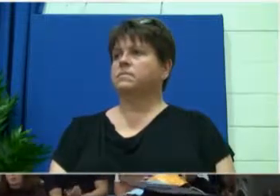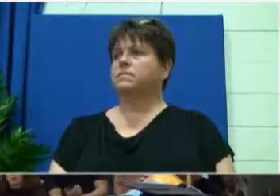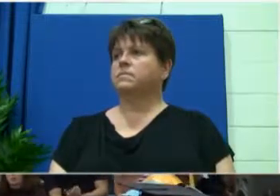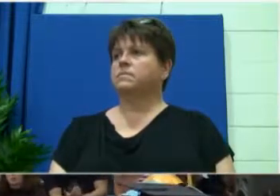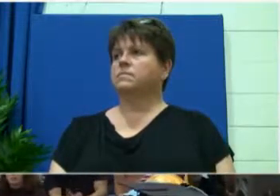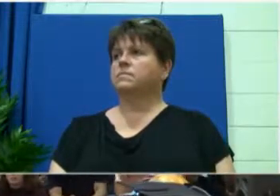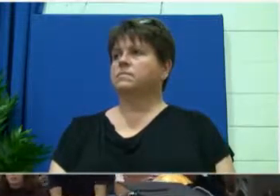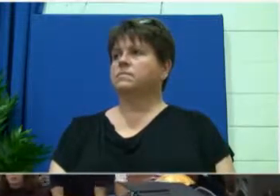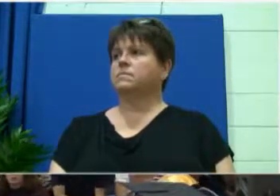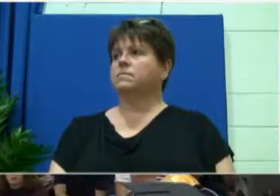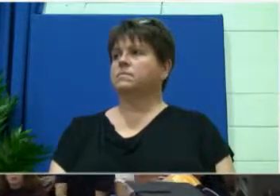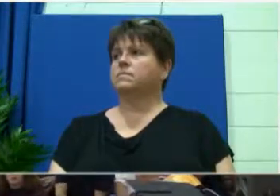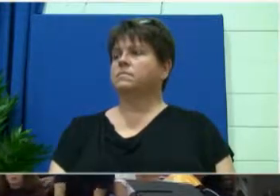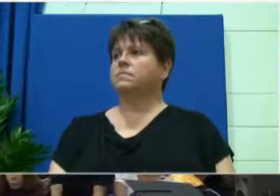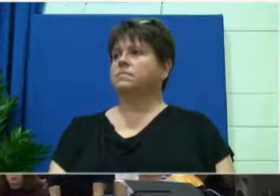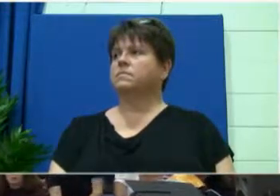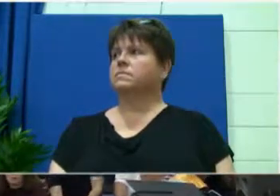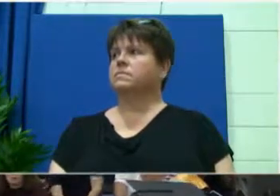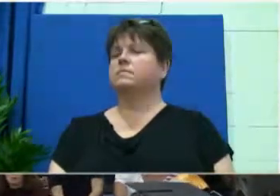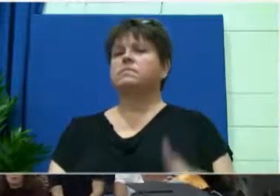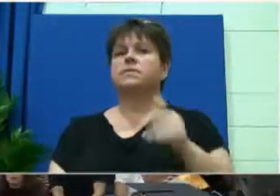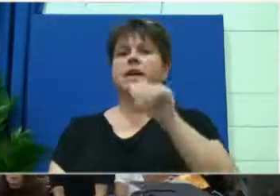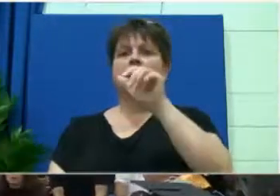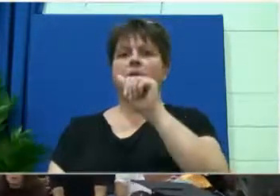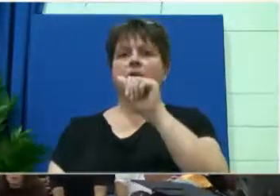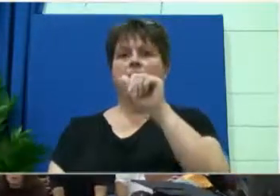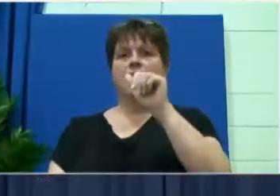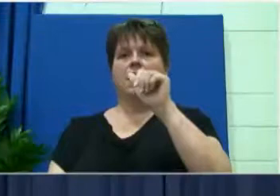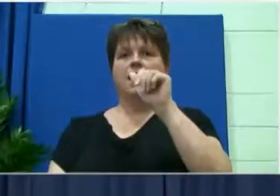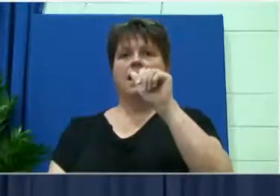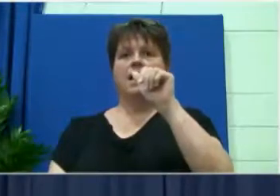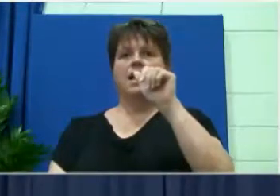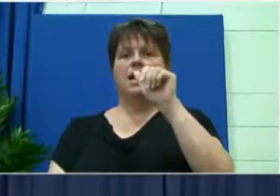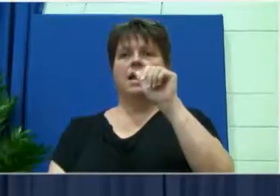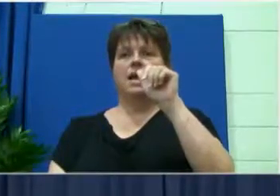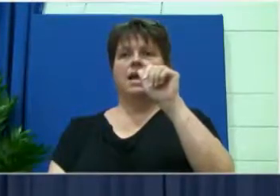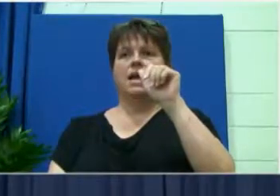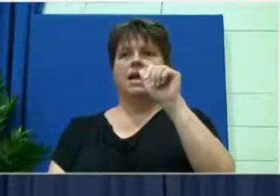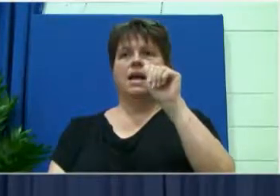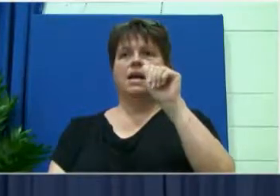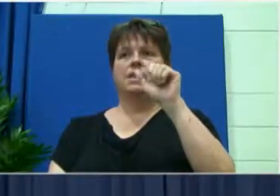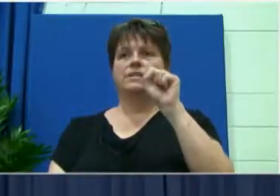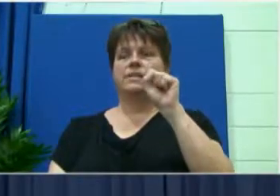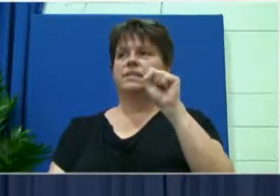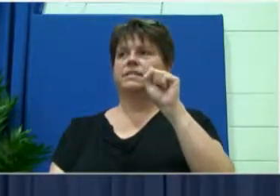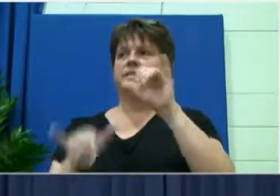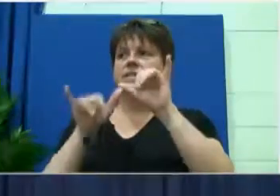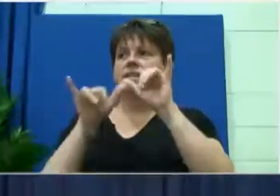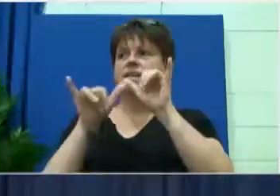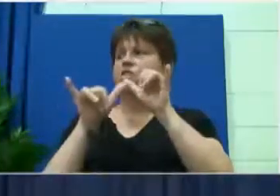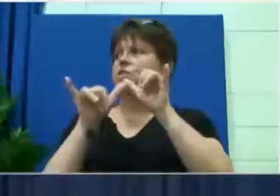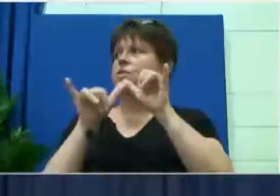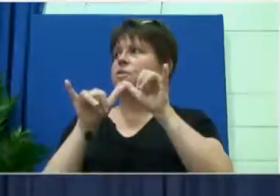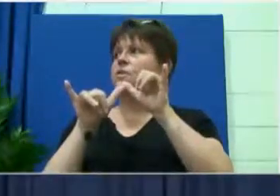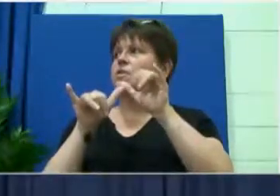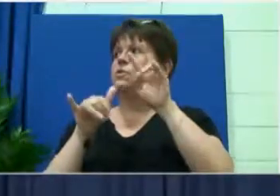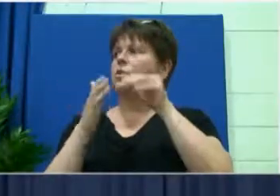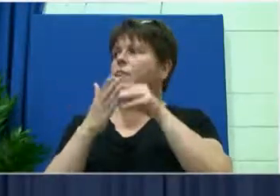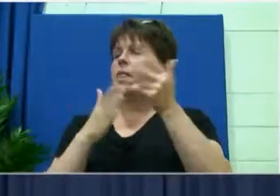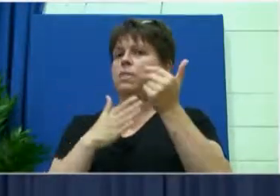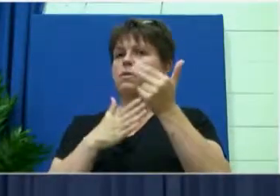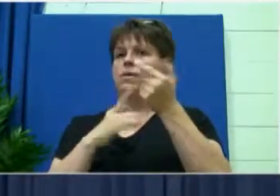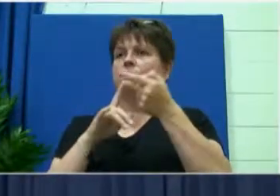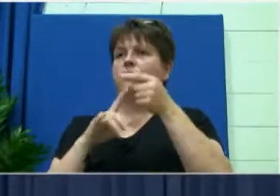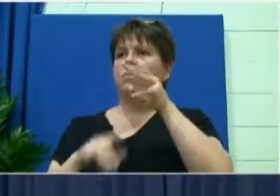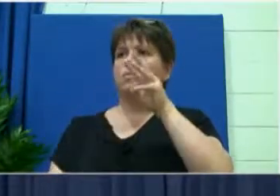Ben Krause of New Baden is receiving an Associate of Engineering Science degree. He is a 2013 graduate